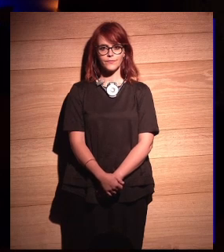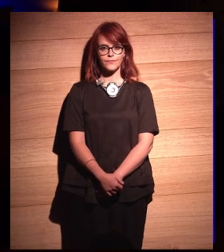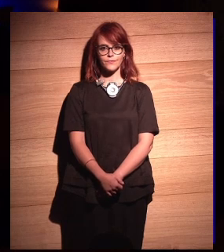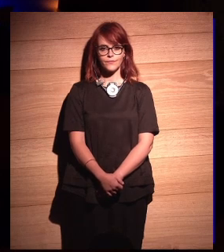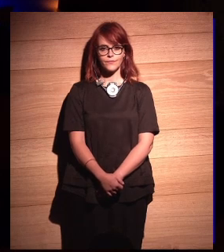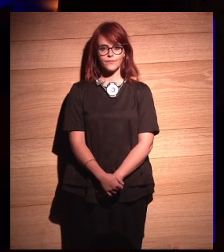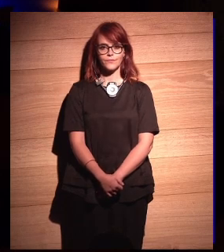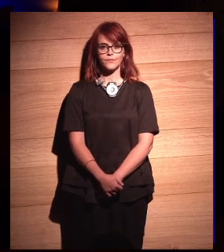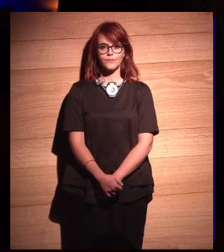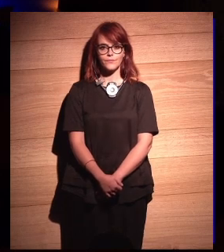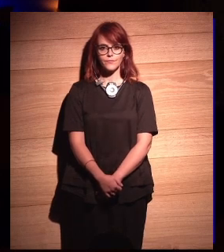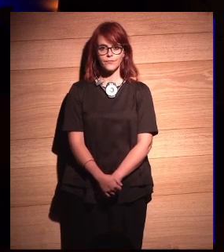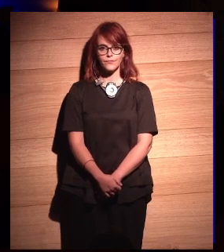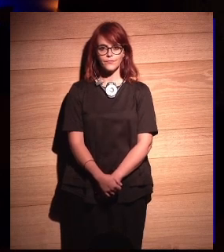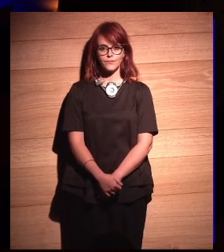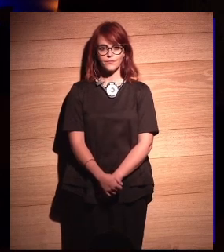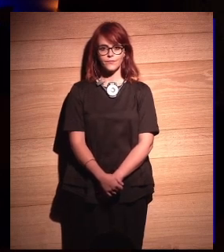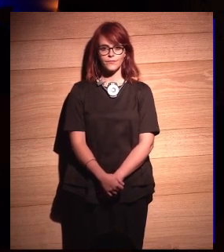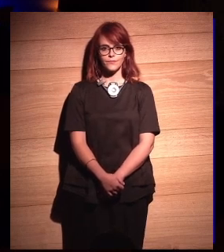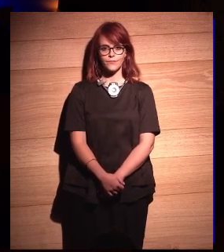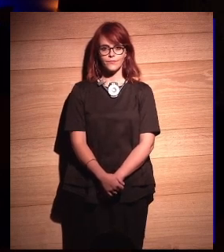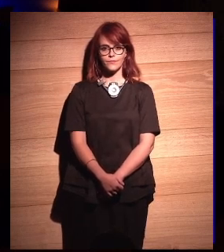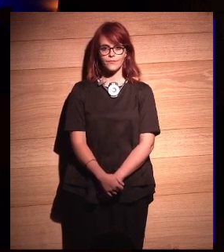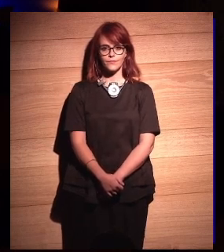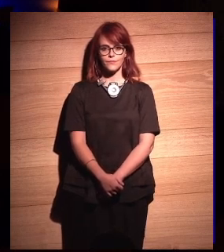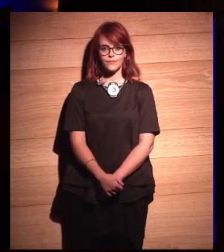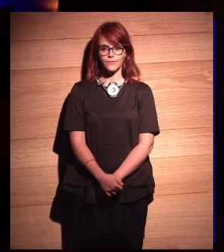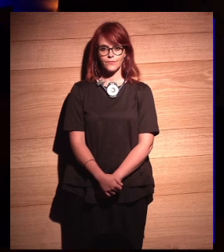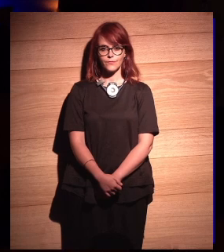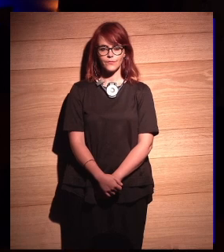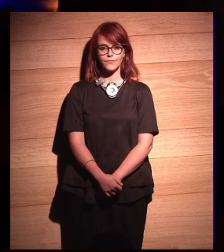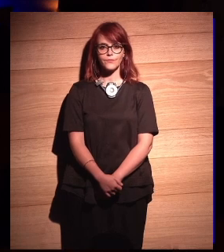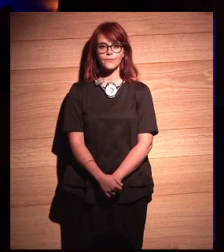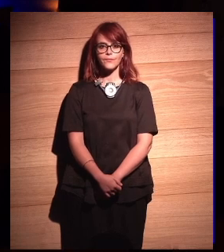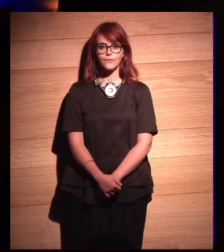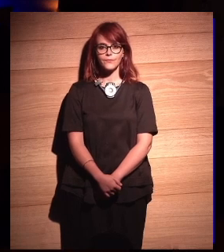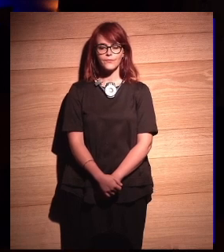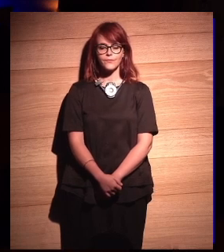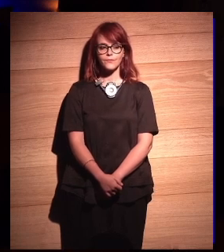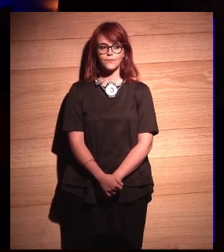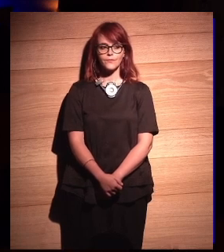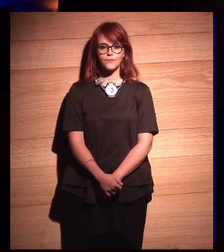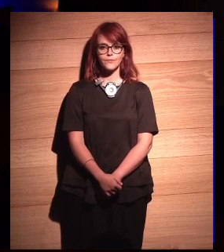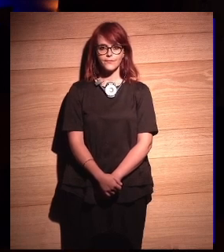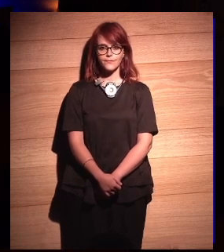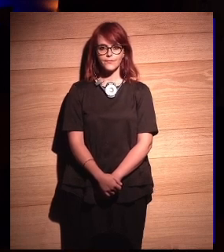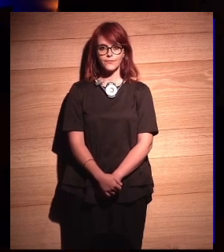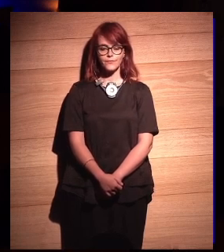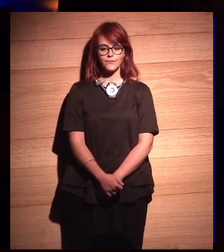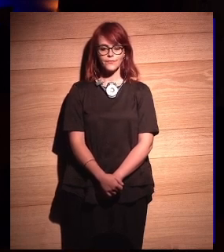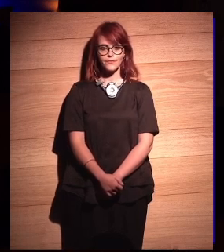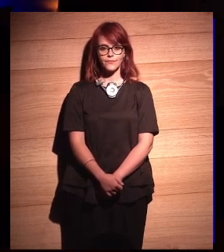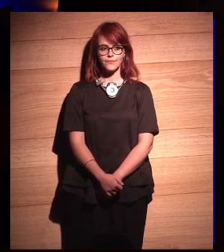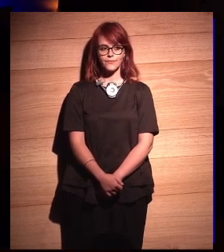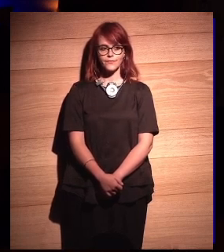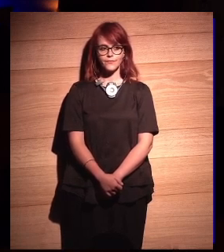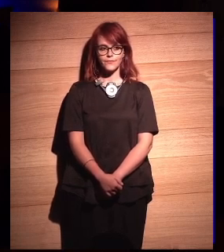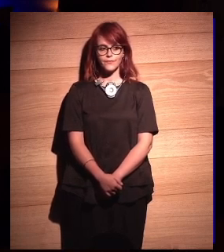To his skin, lost in a lonely place. Will